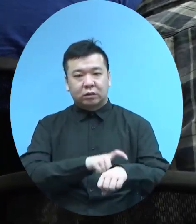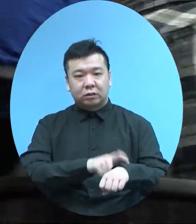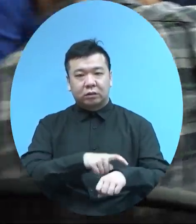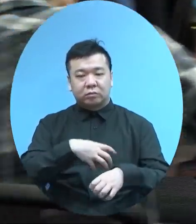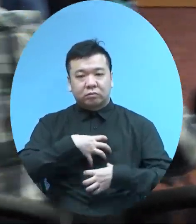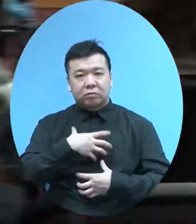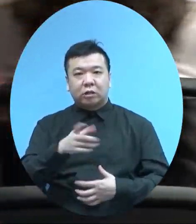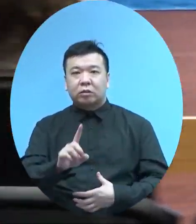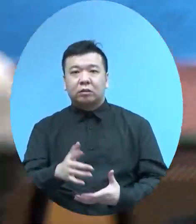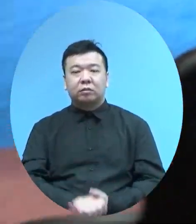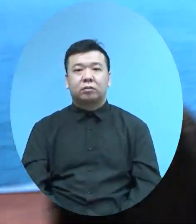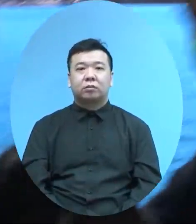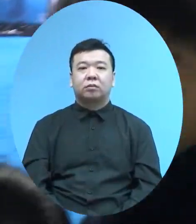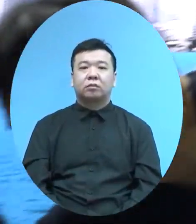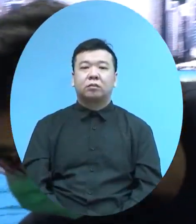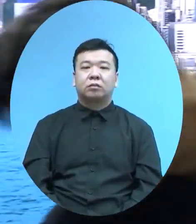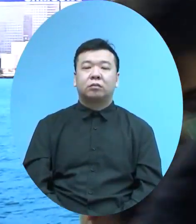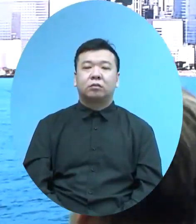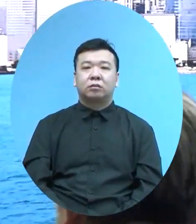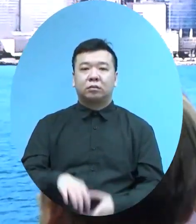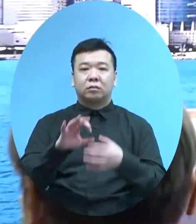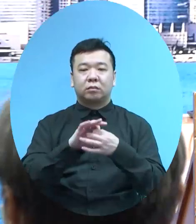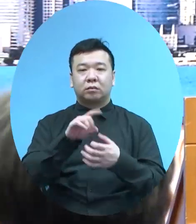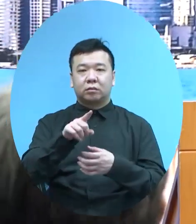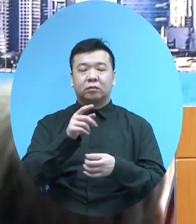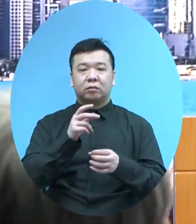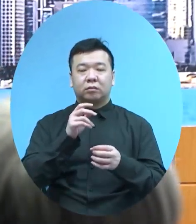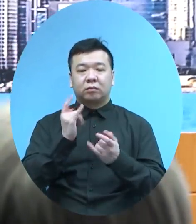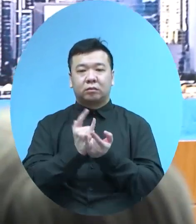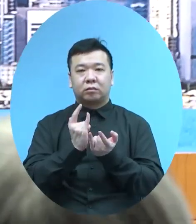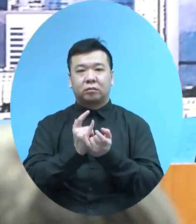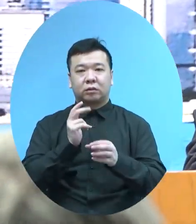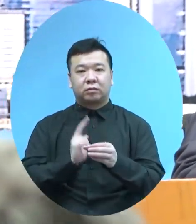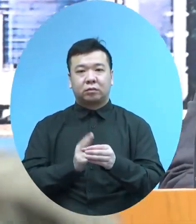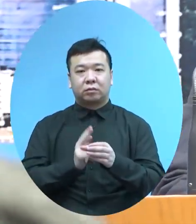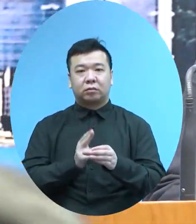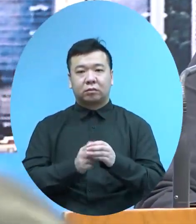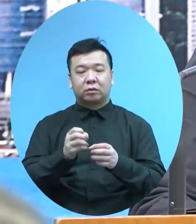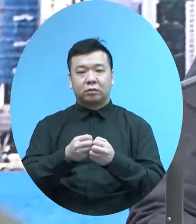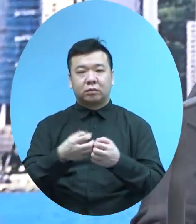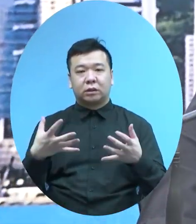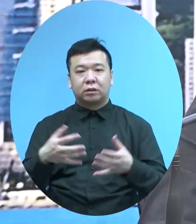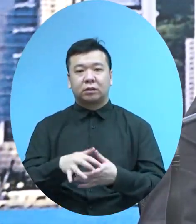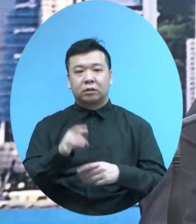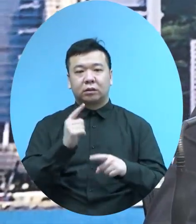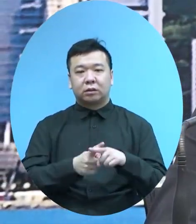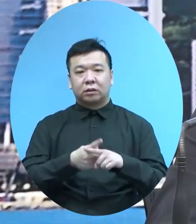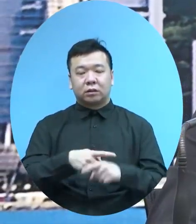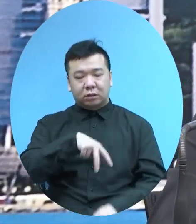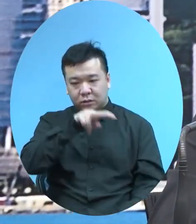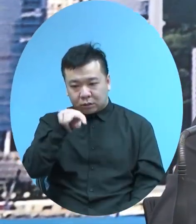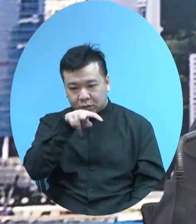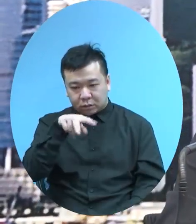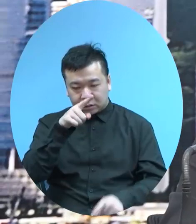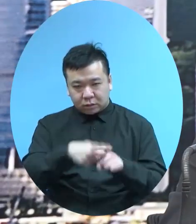Concerning the outbreak in the North Point Temple, we have not yet identified the exact source of infection, but